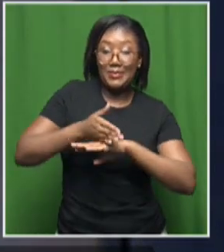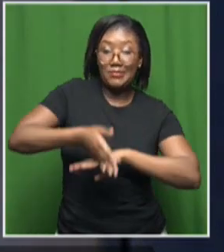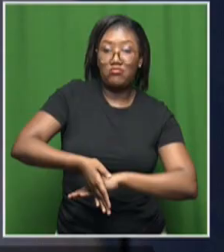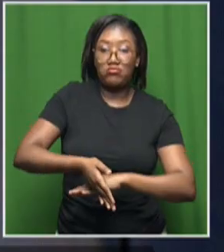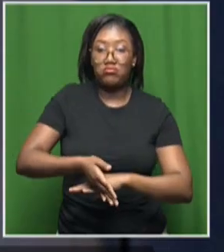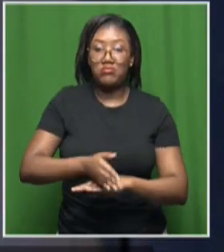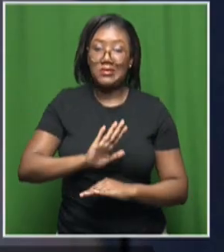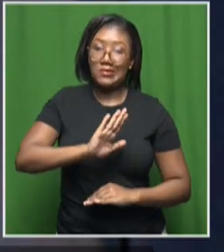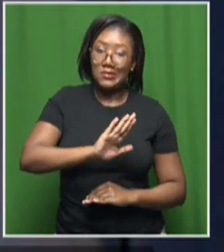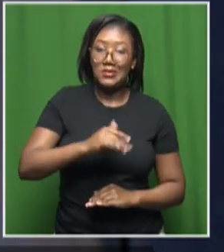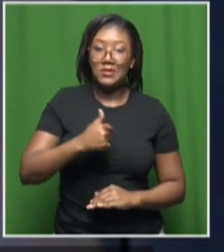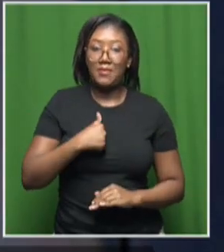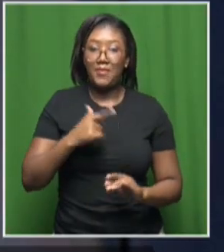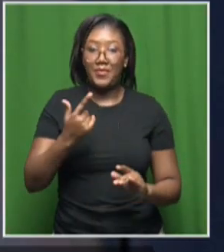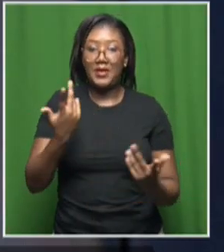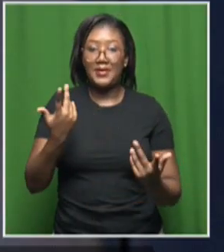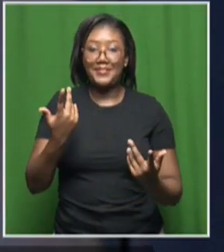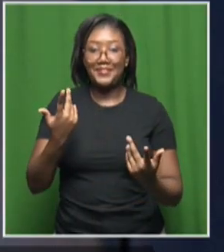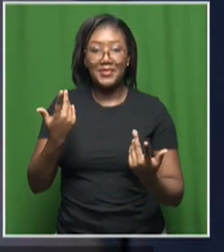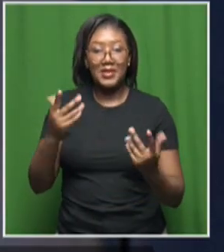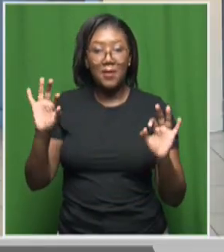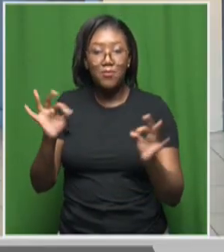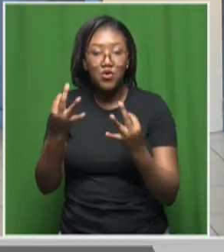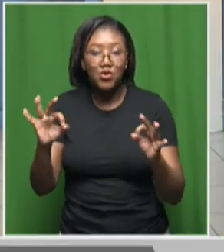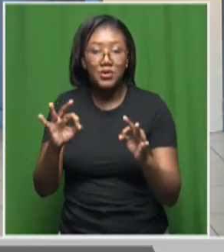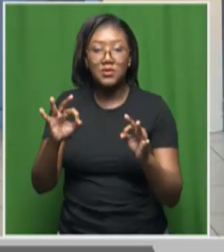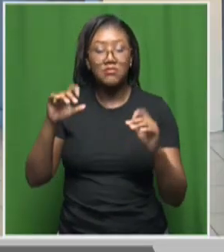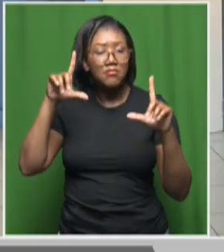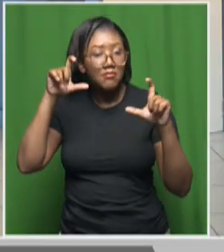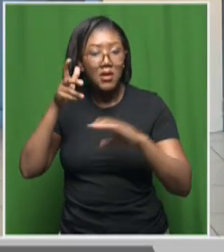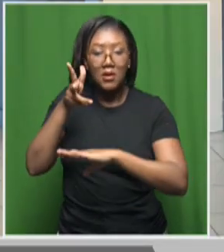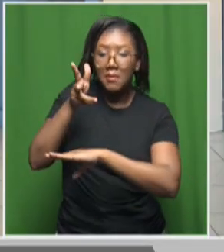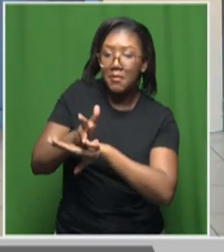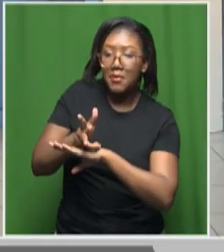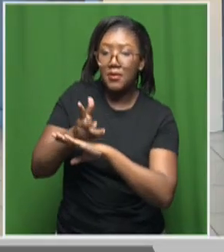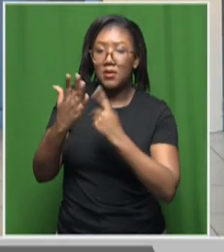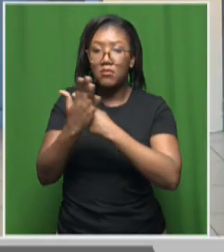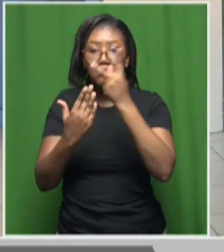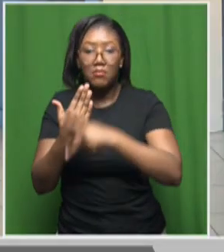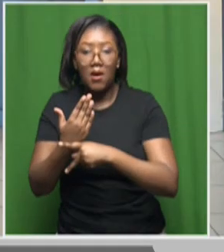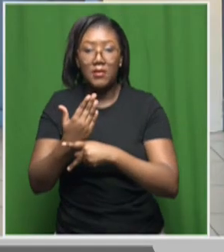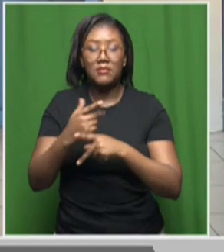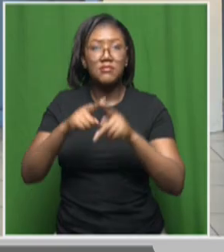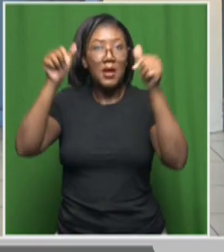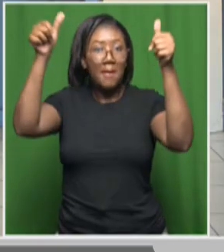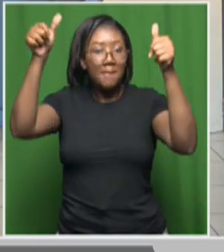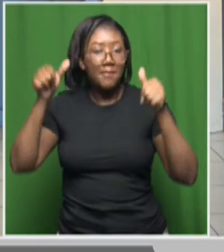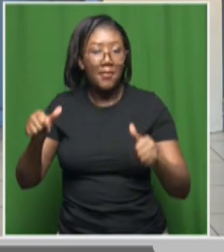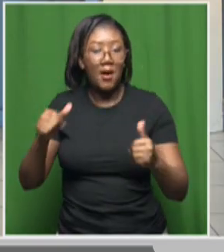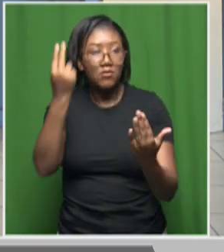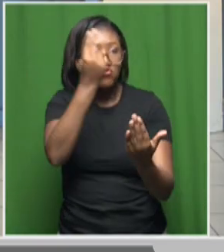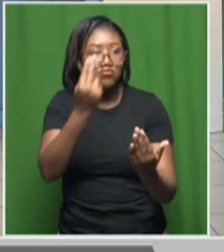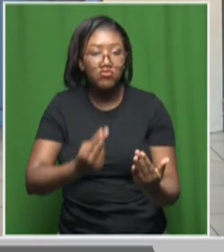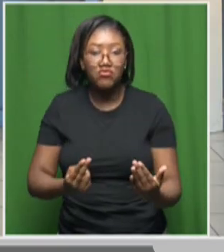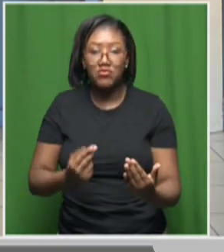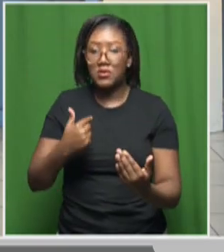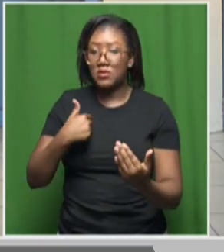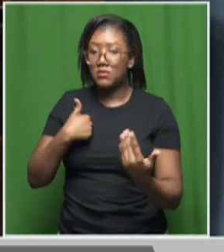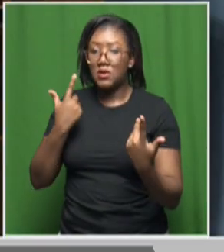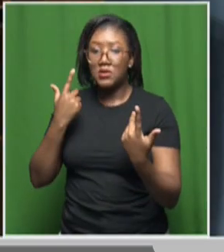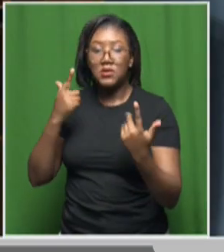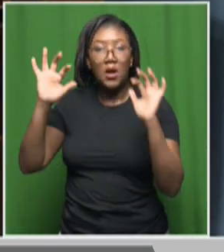that period where I've been making album covers, making large-scale artworks. But I've also been exhibiting everywhere